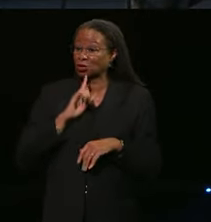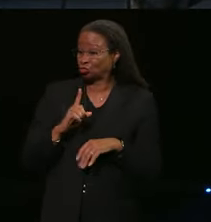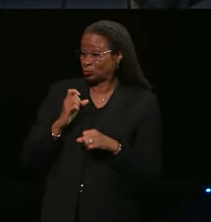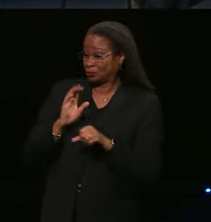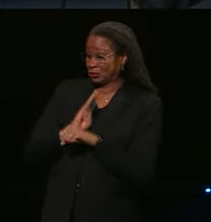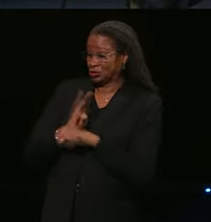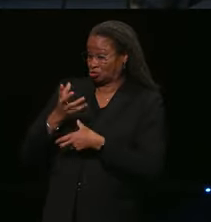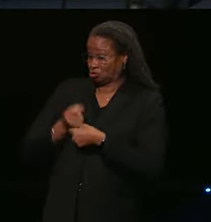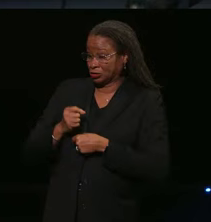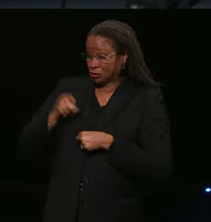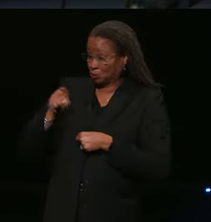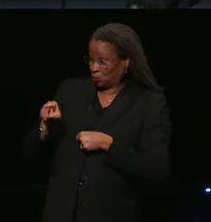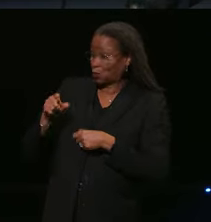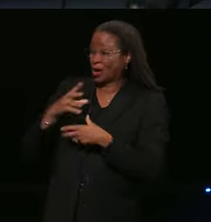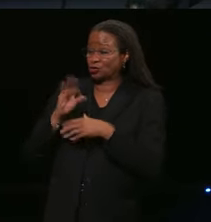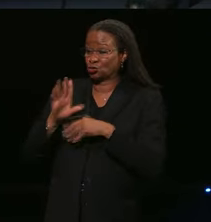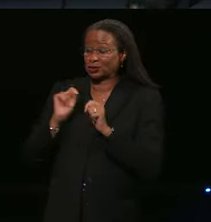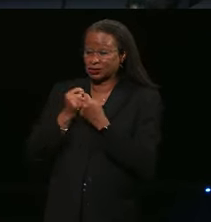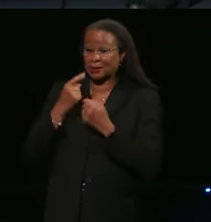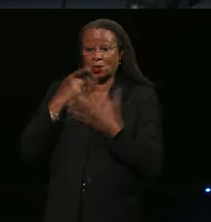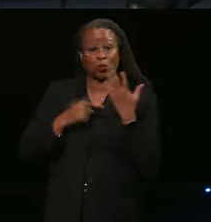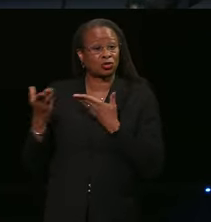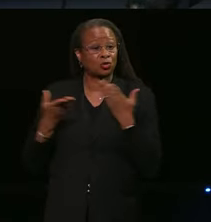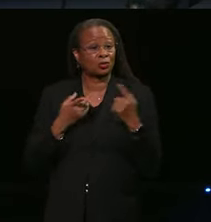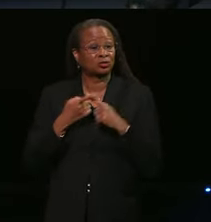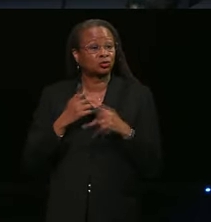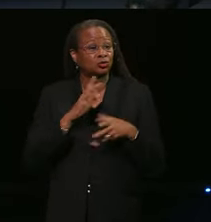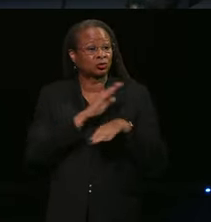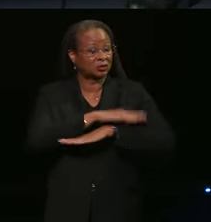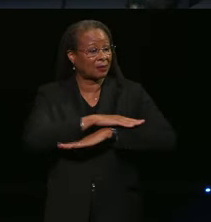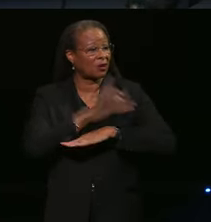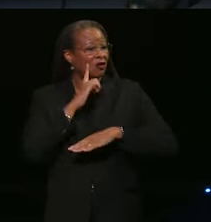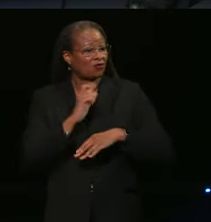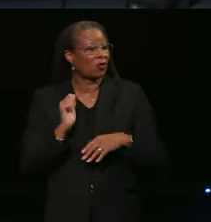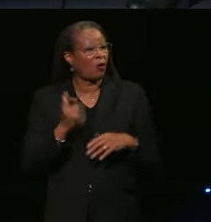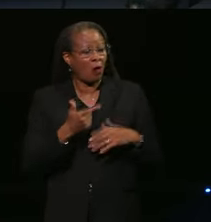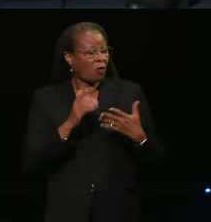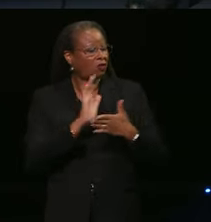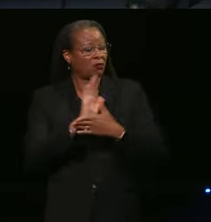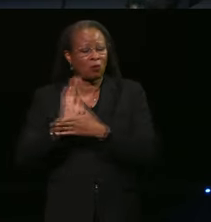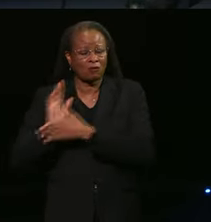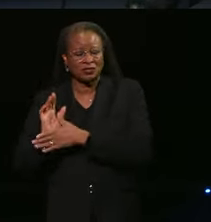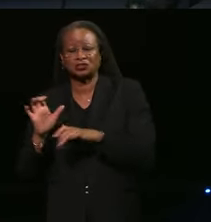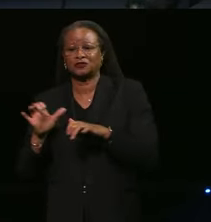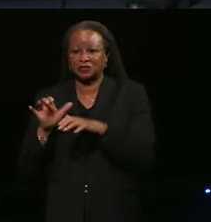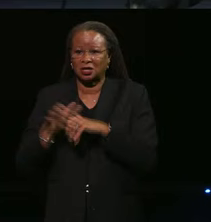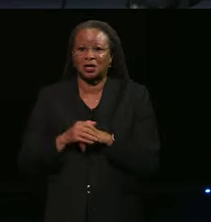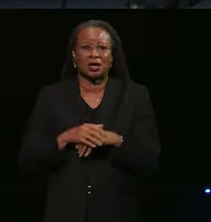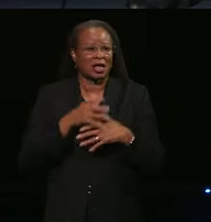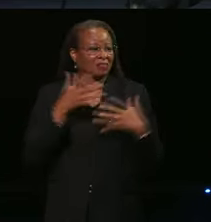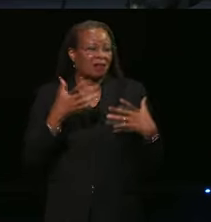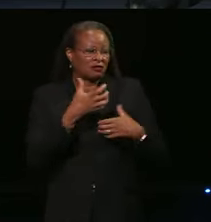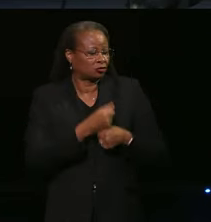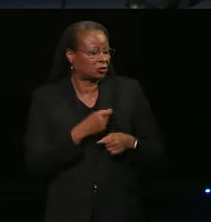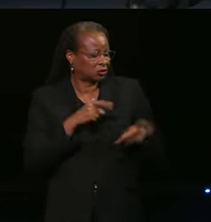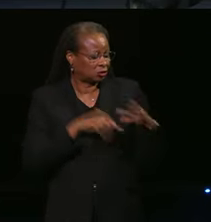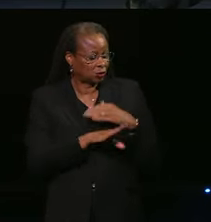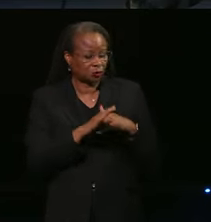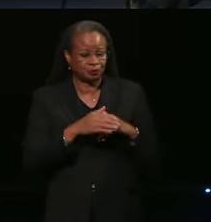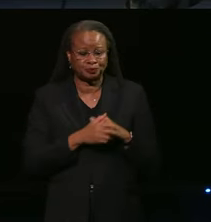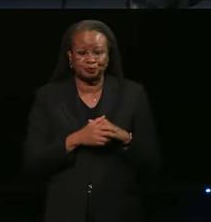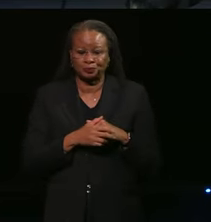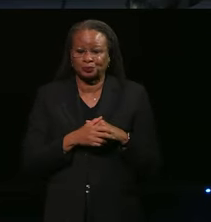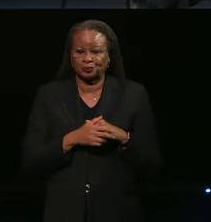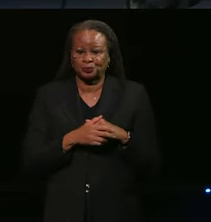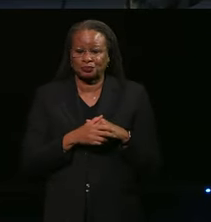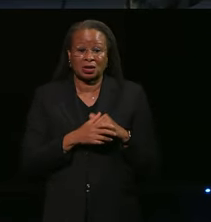your team, and you know what you bring to the table on all those movies. I mean, such a phenomenal trust in you. Yeah, and all the